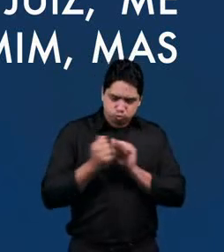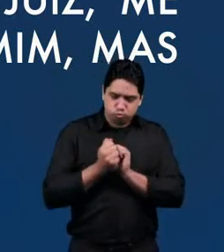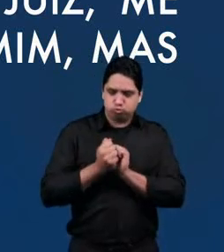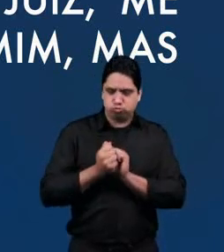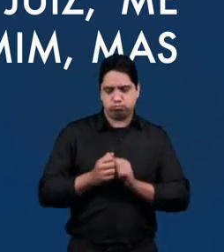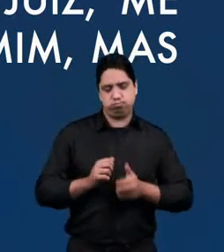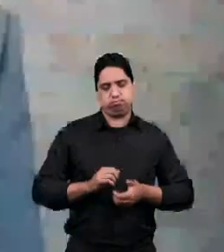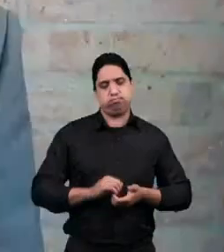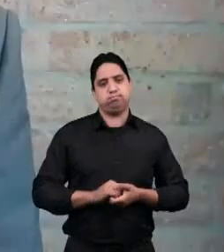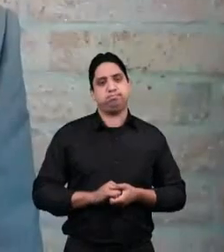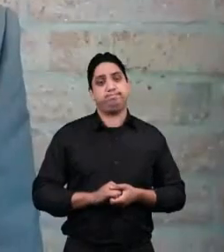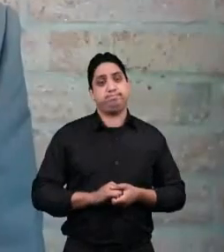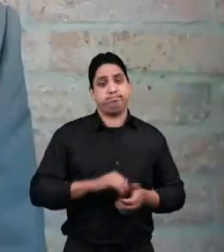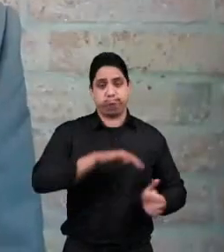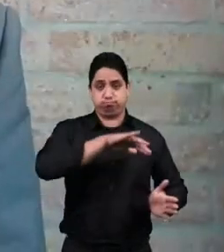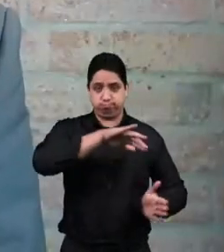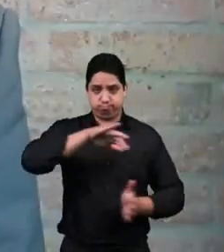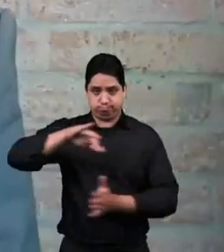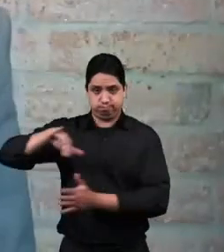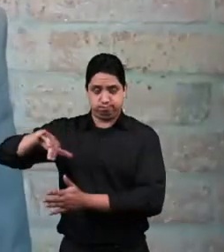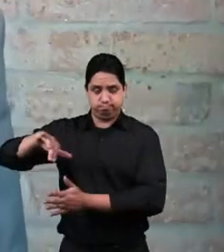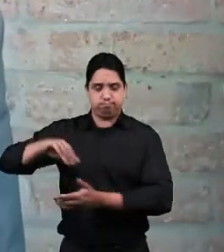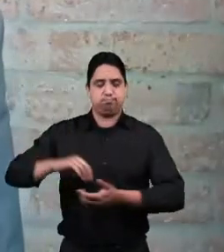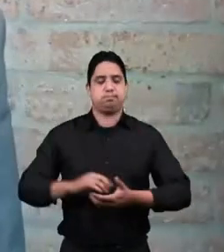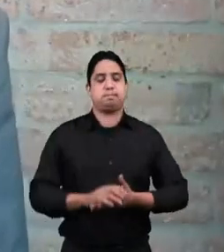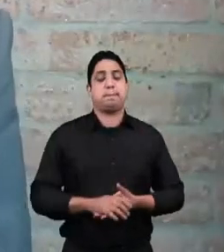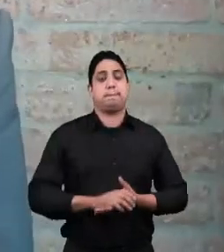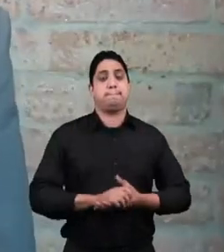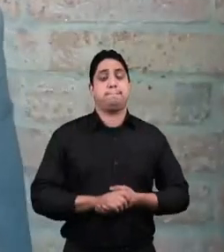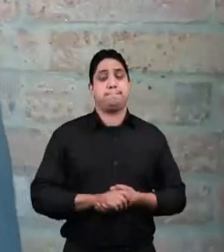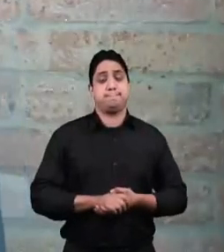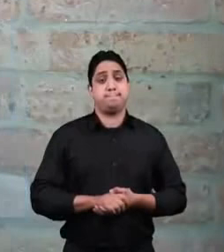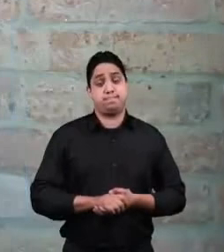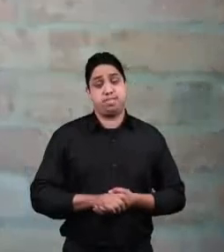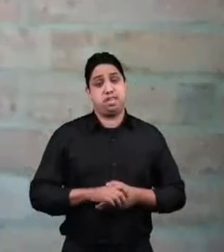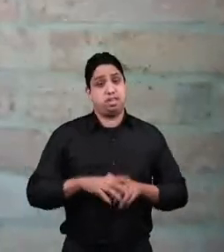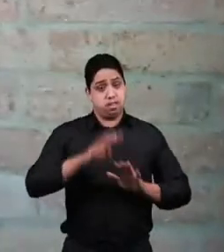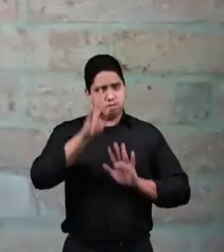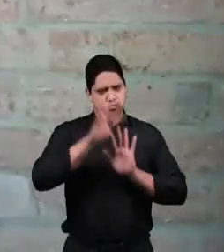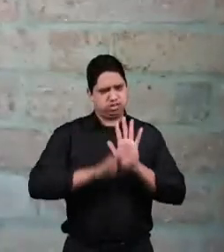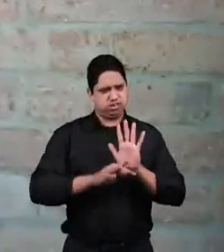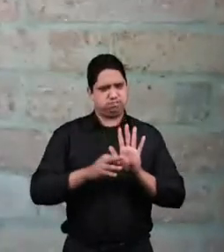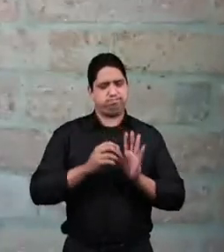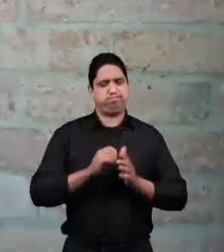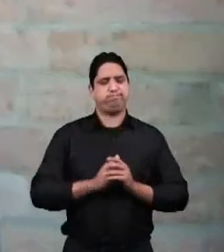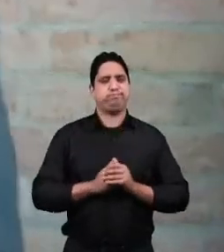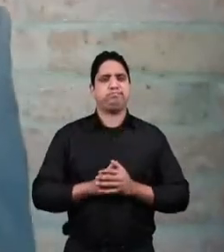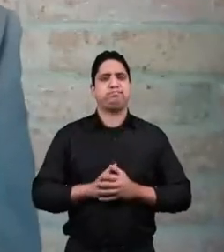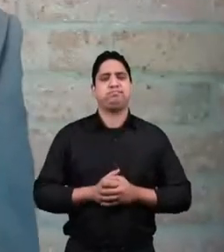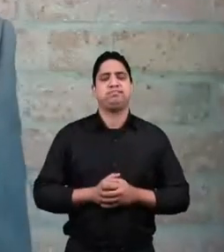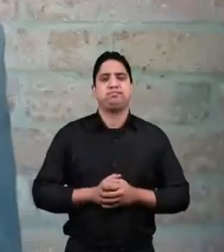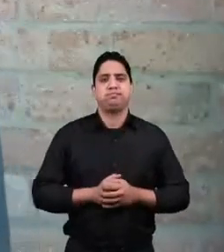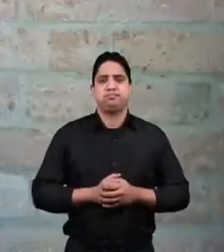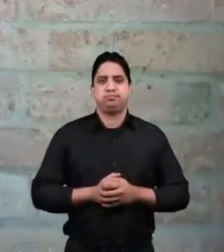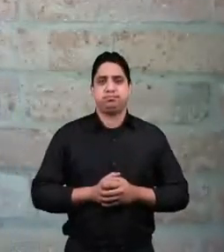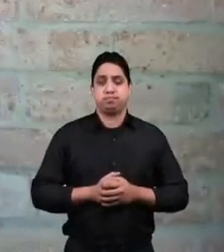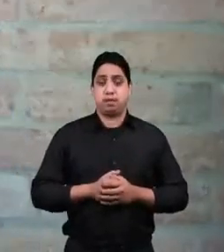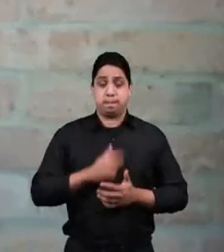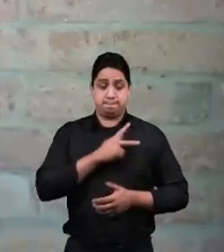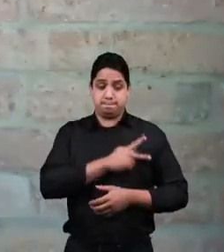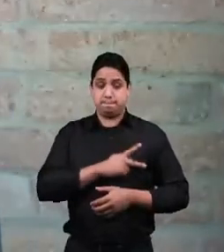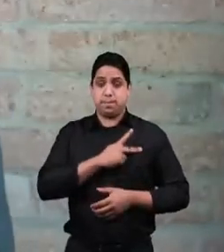Be diligent to come to me quickly." Brethren, this text from